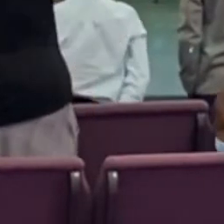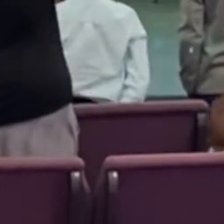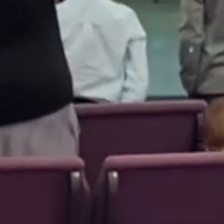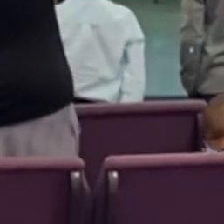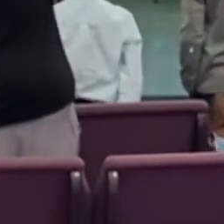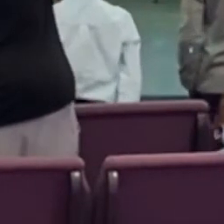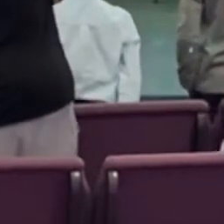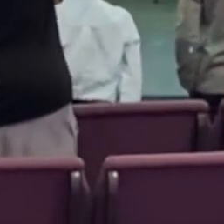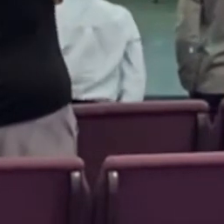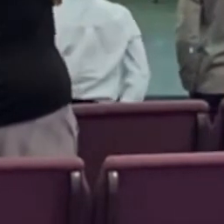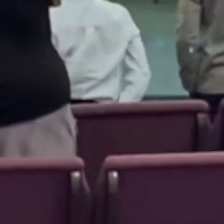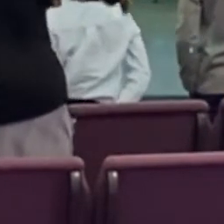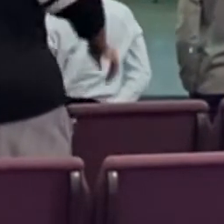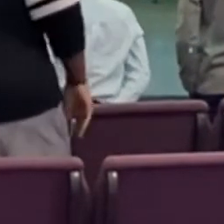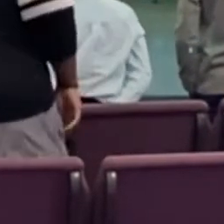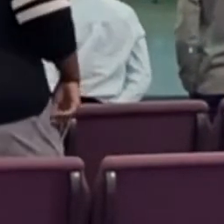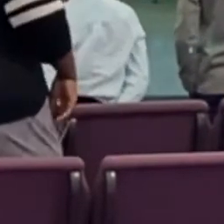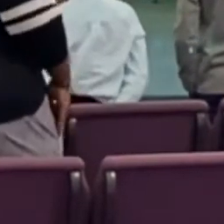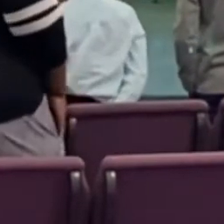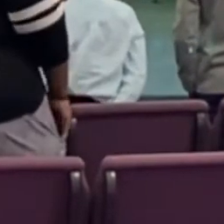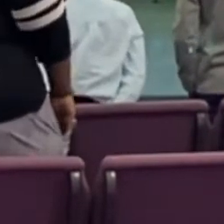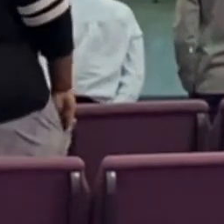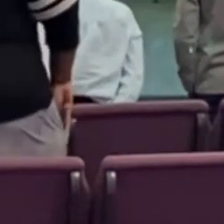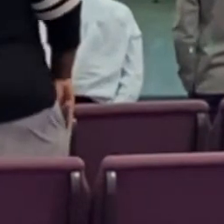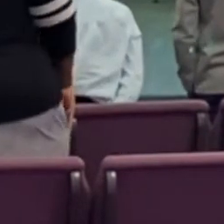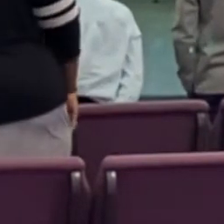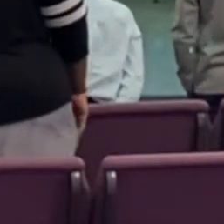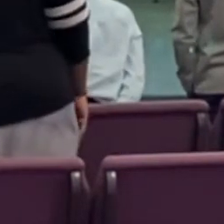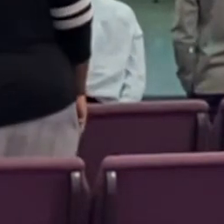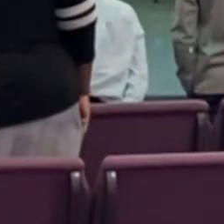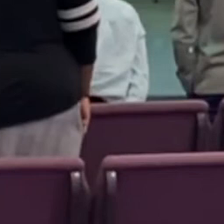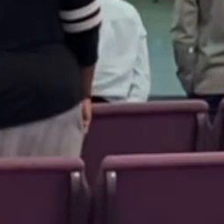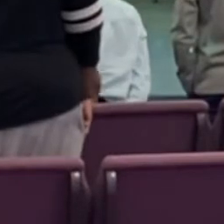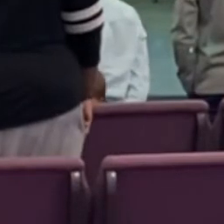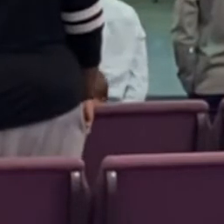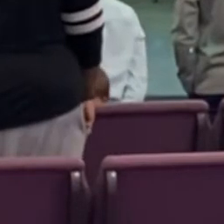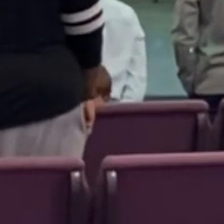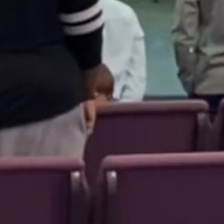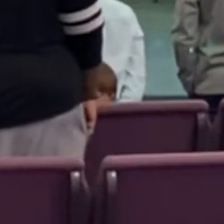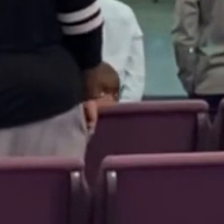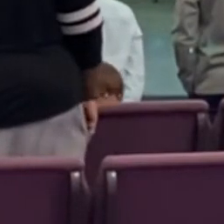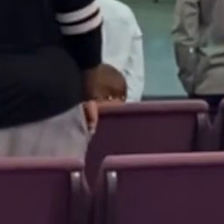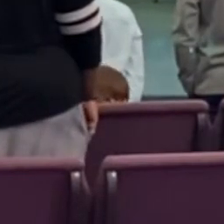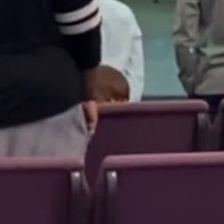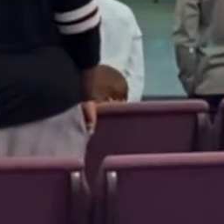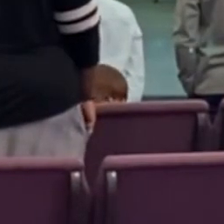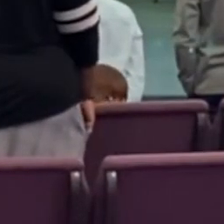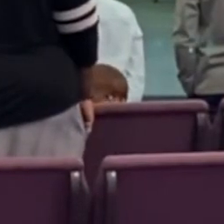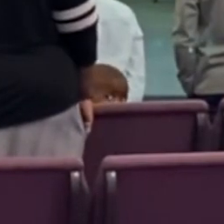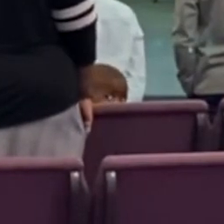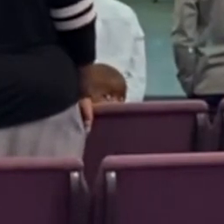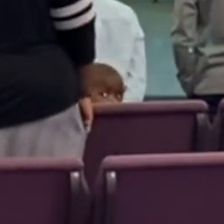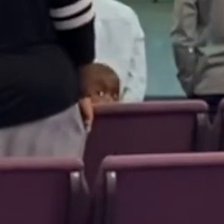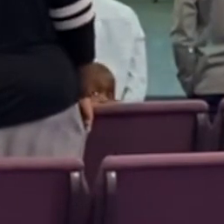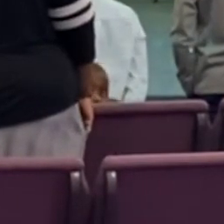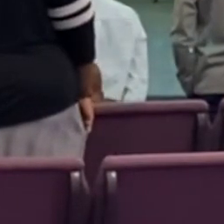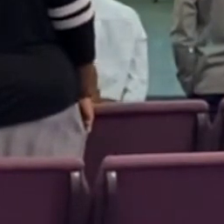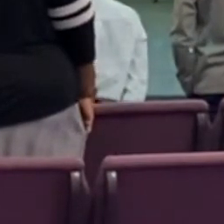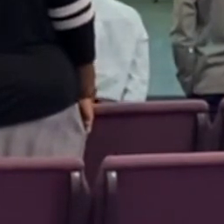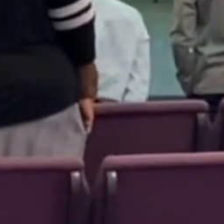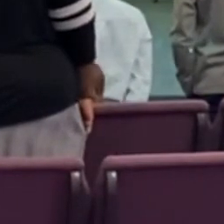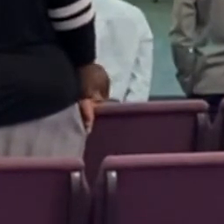a positive affirmation. Whosoever shall call on the name of the